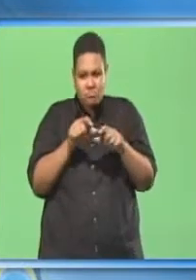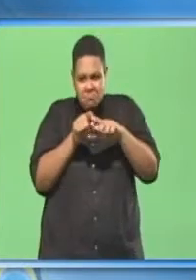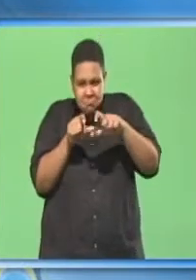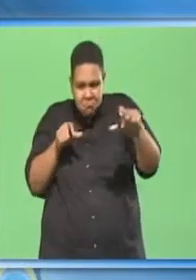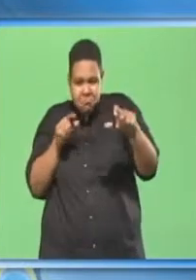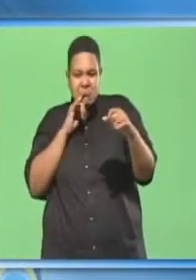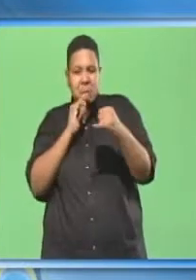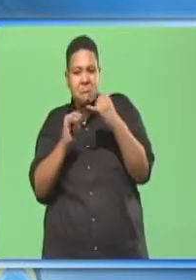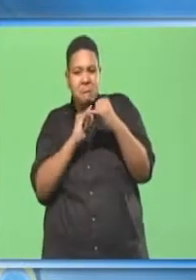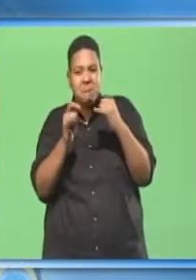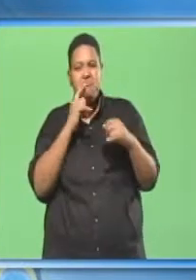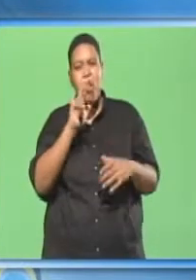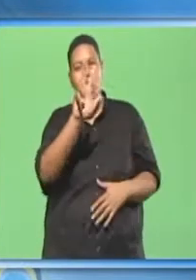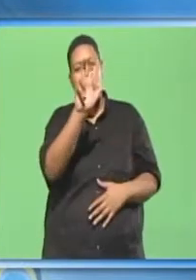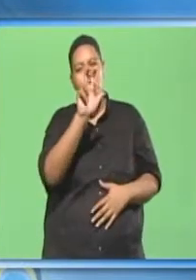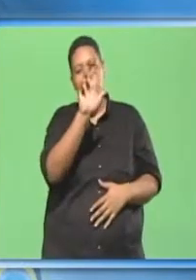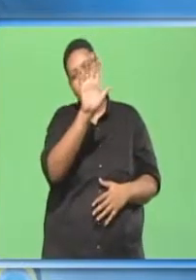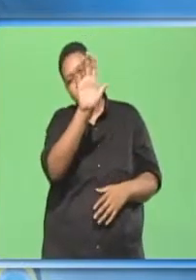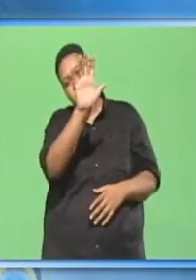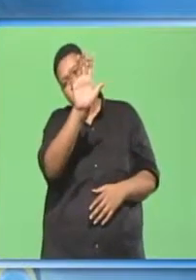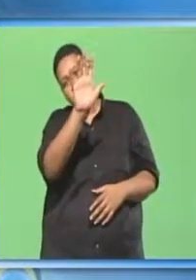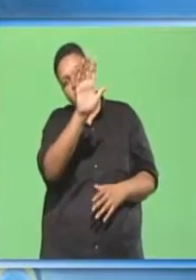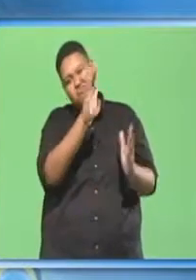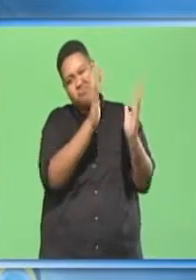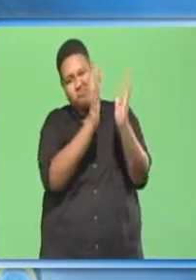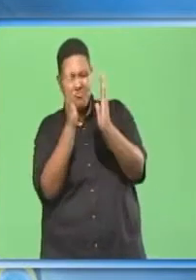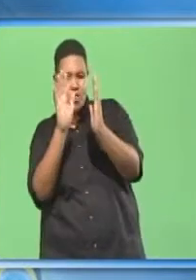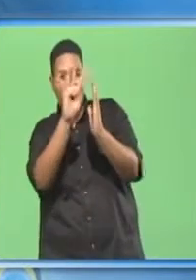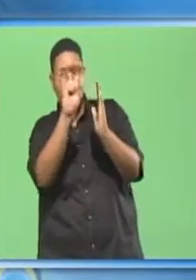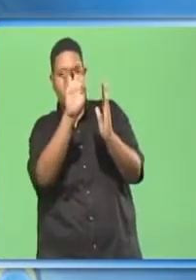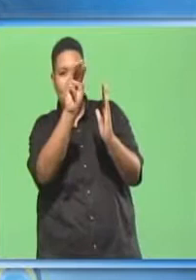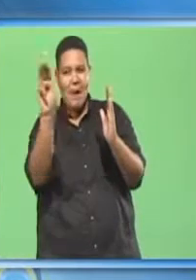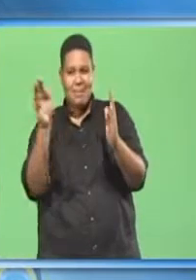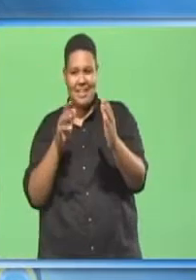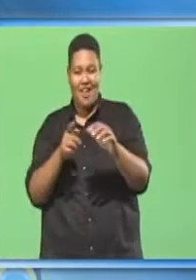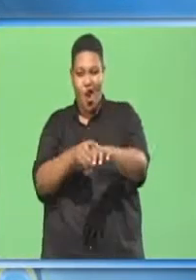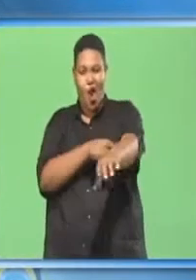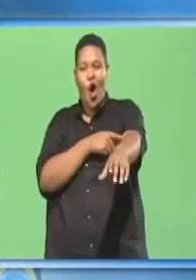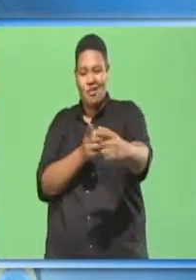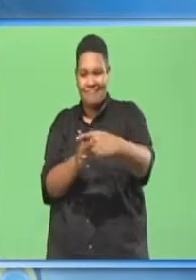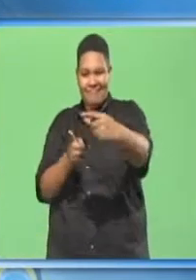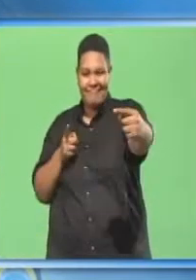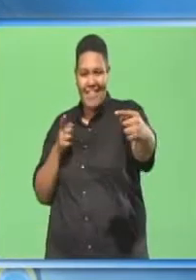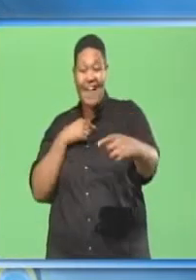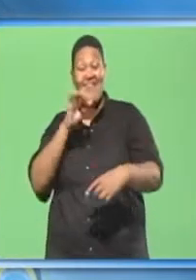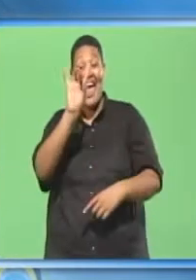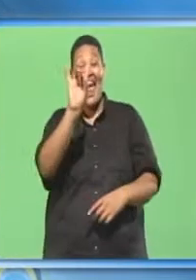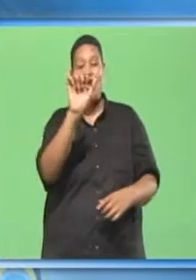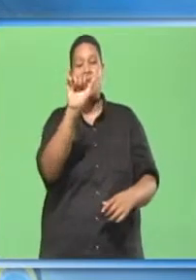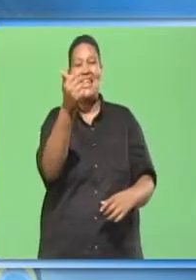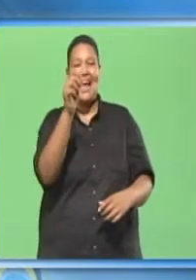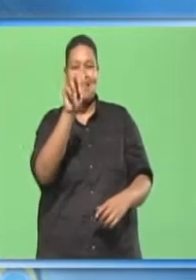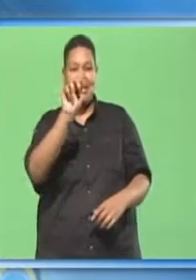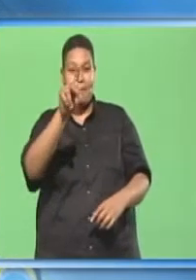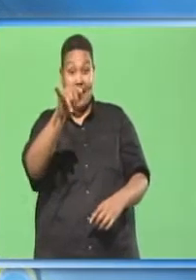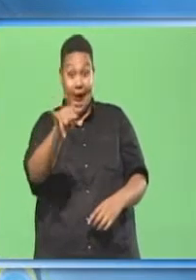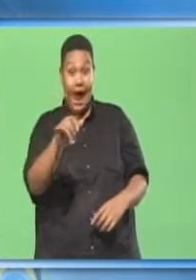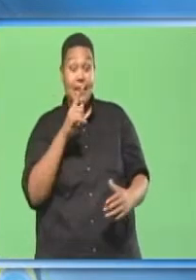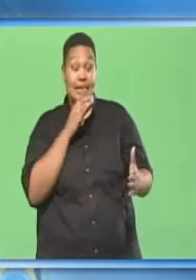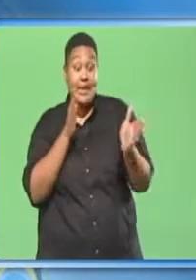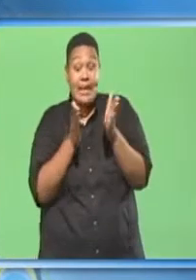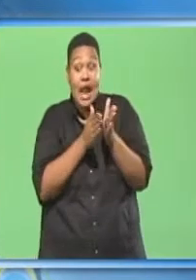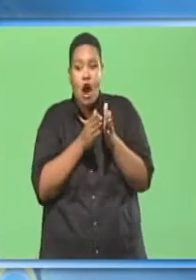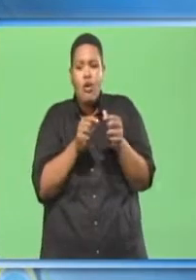length ranging between 300 millimeters and 400 millimeters and having 8 to 10 TPI. The narrow